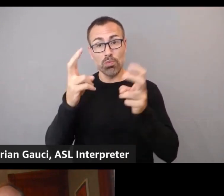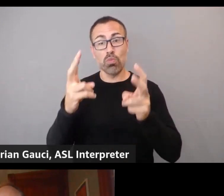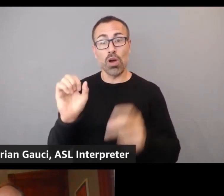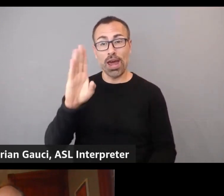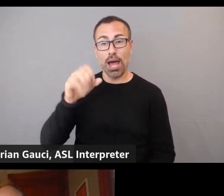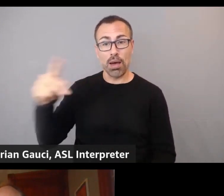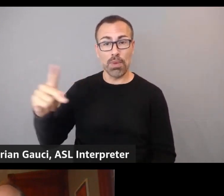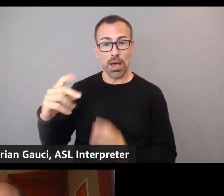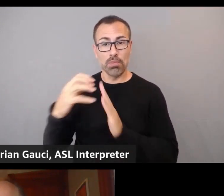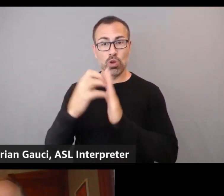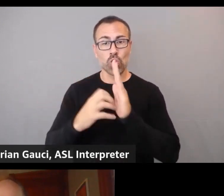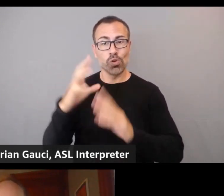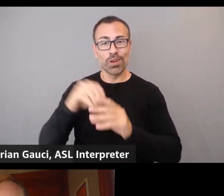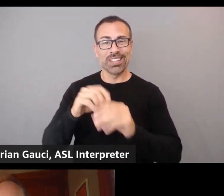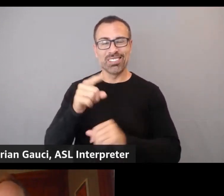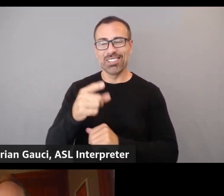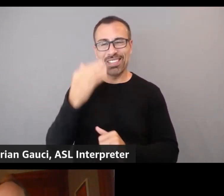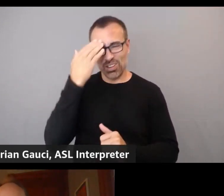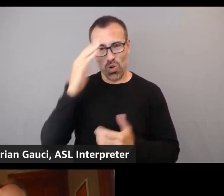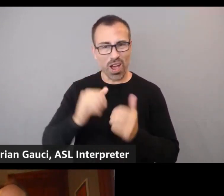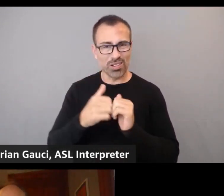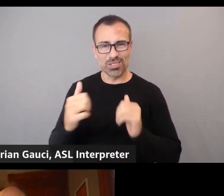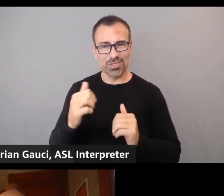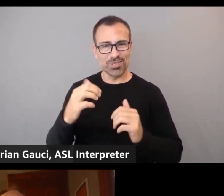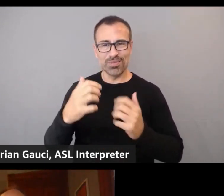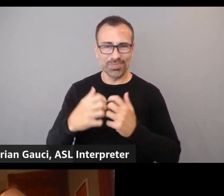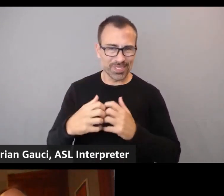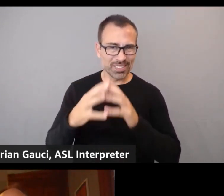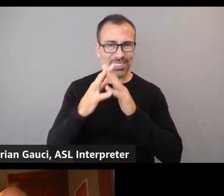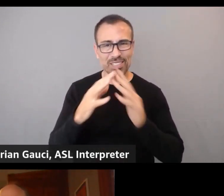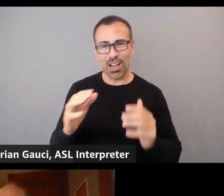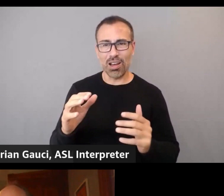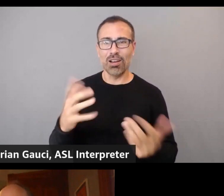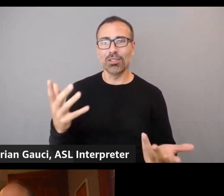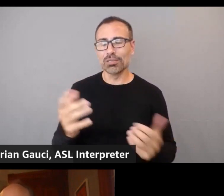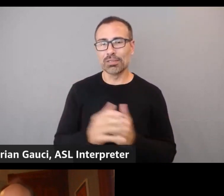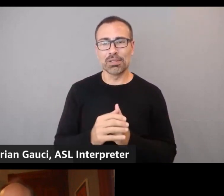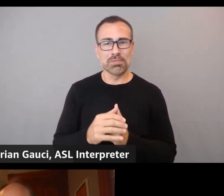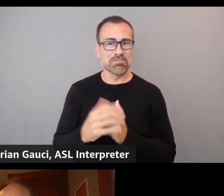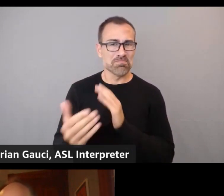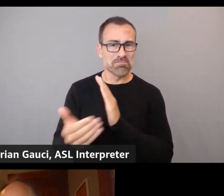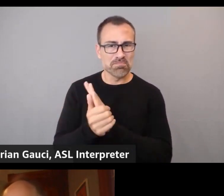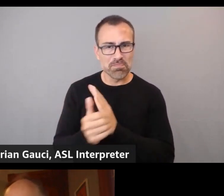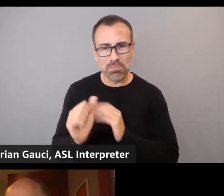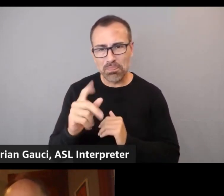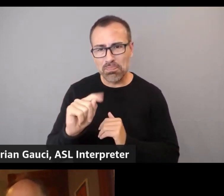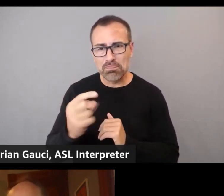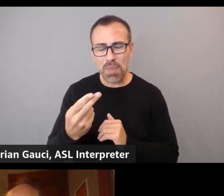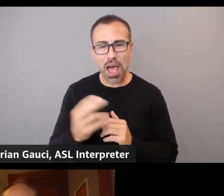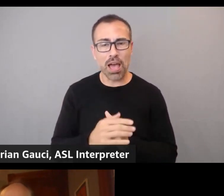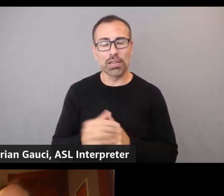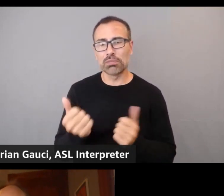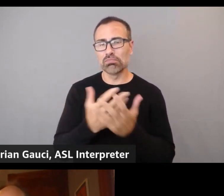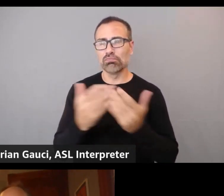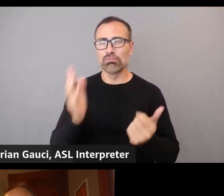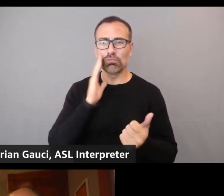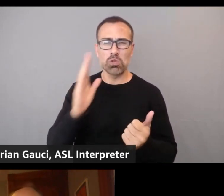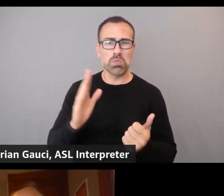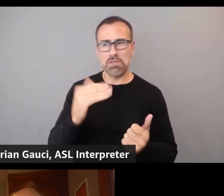the ABAP SDK. They already know how to patch it. Our configuration process will seem very familiar to an SAP customer. They'll recognize